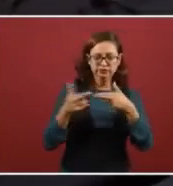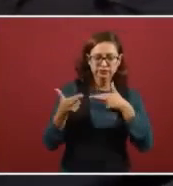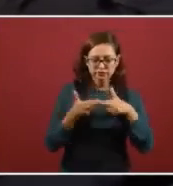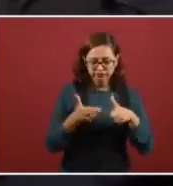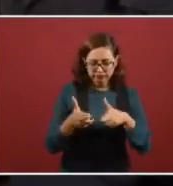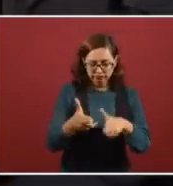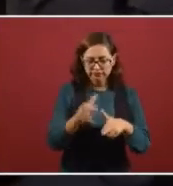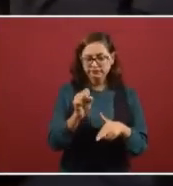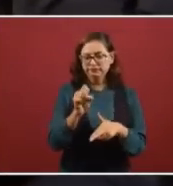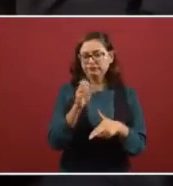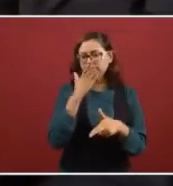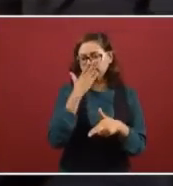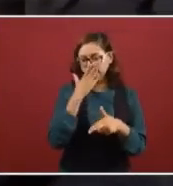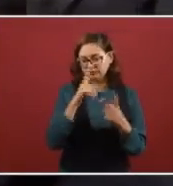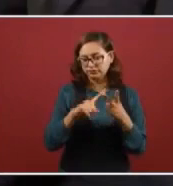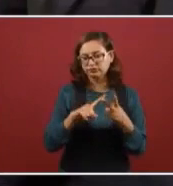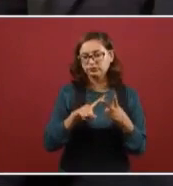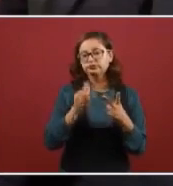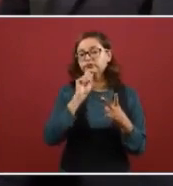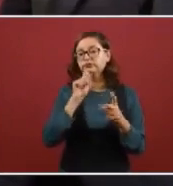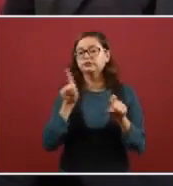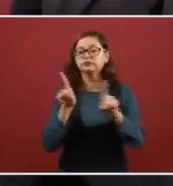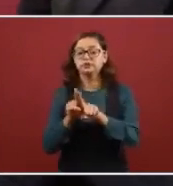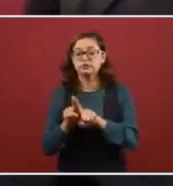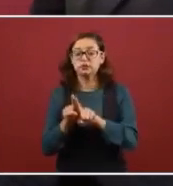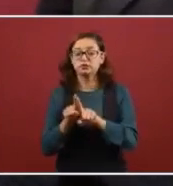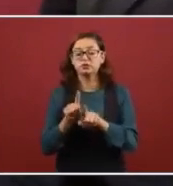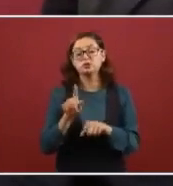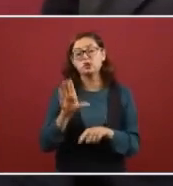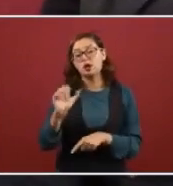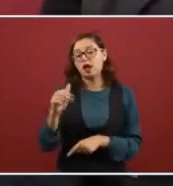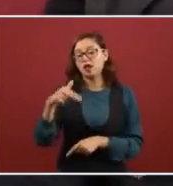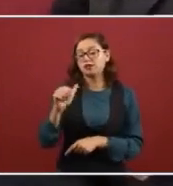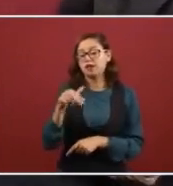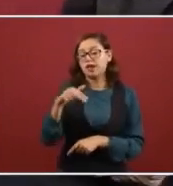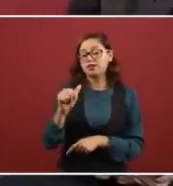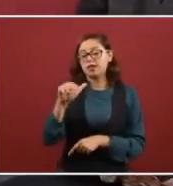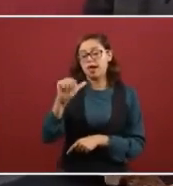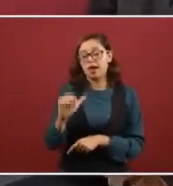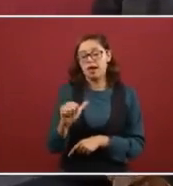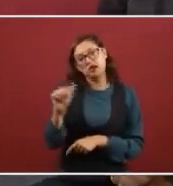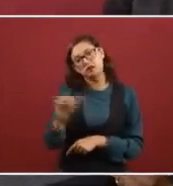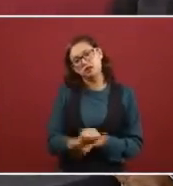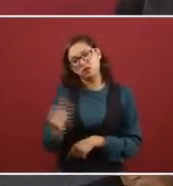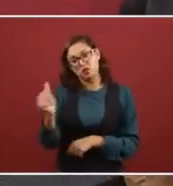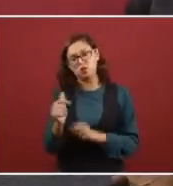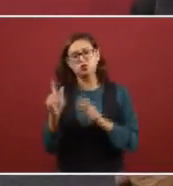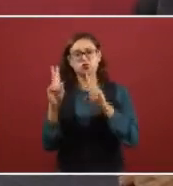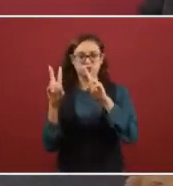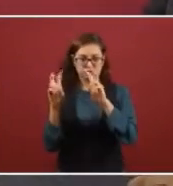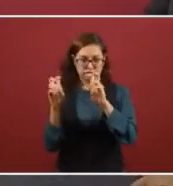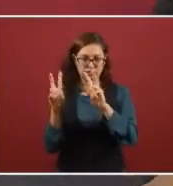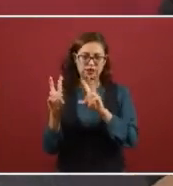with what has to do with the river Sonora, and also with the Cananea and other